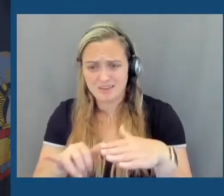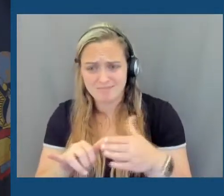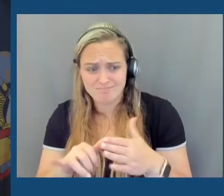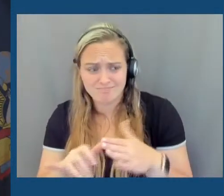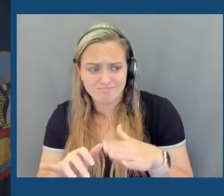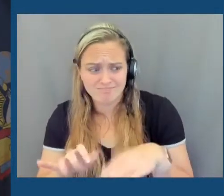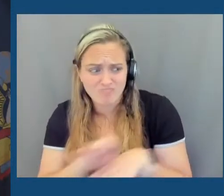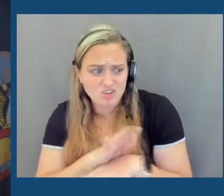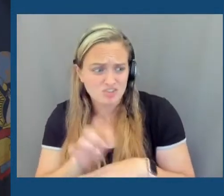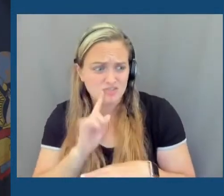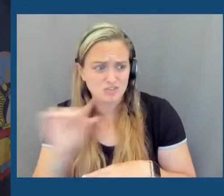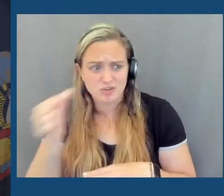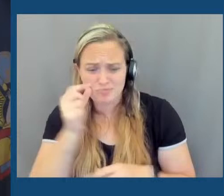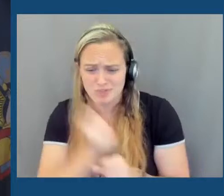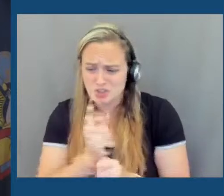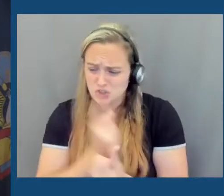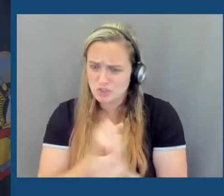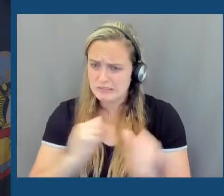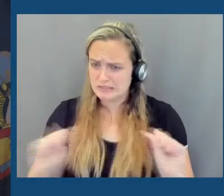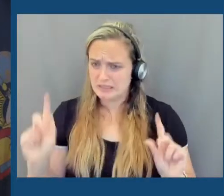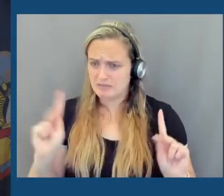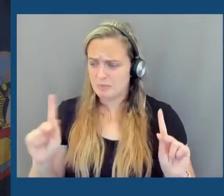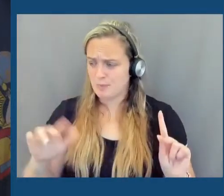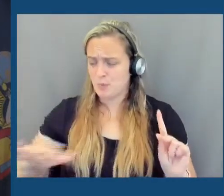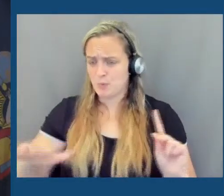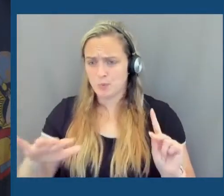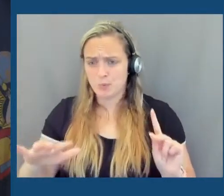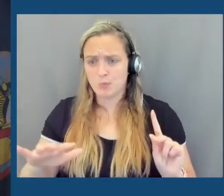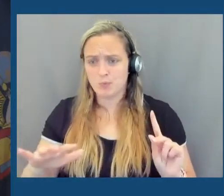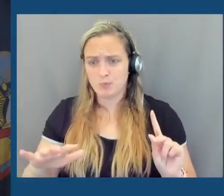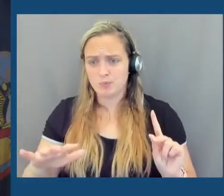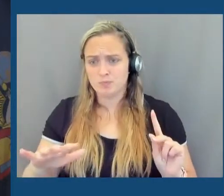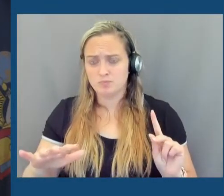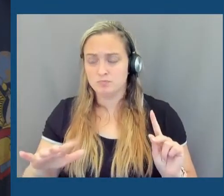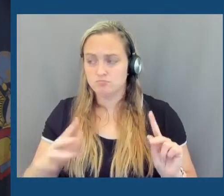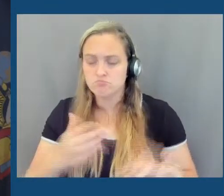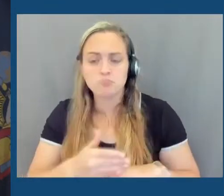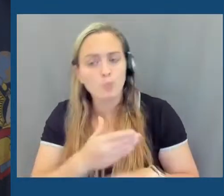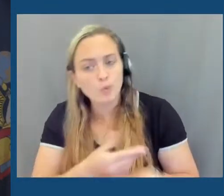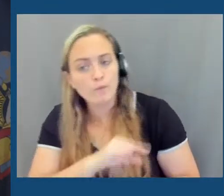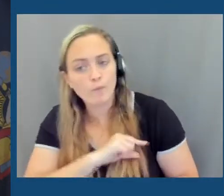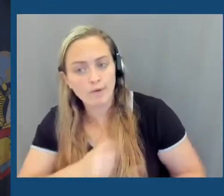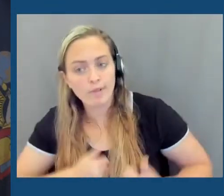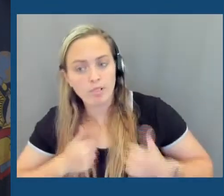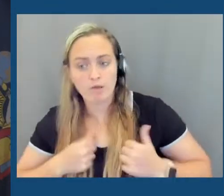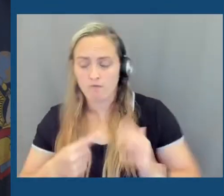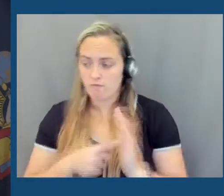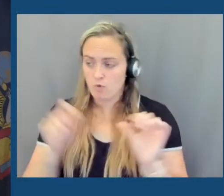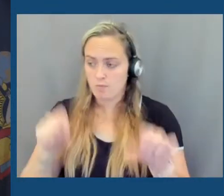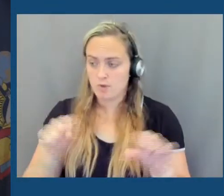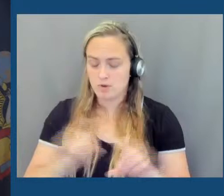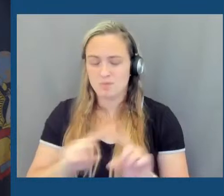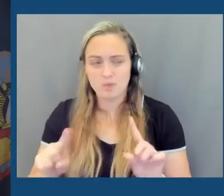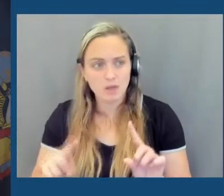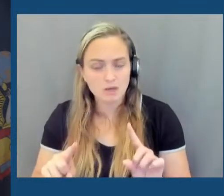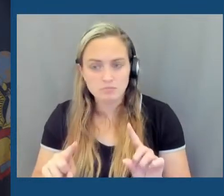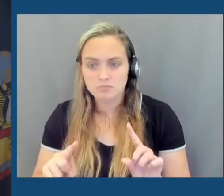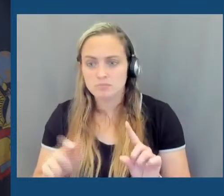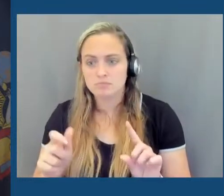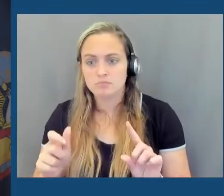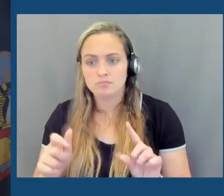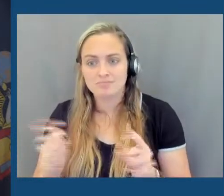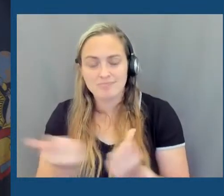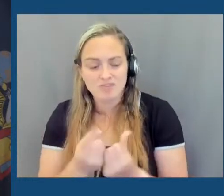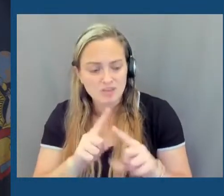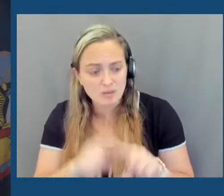people safe. Our other work is to improve quality of life and affordability of New Yorkers. But first of all, everything depends